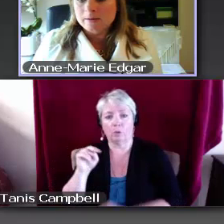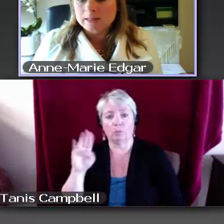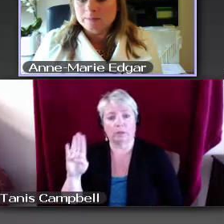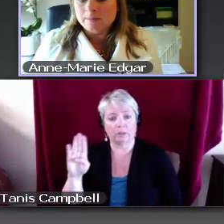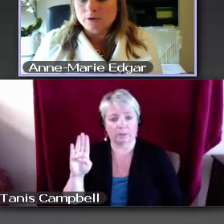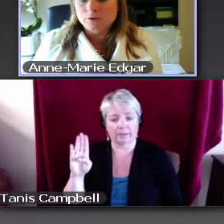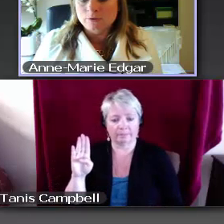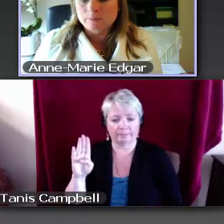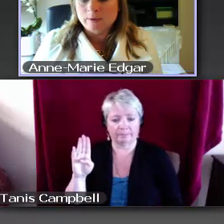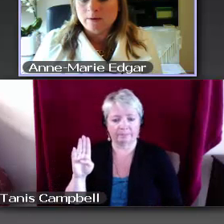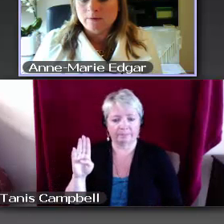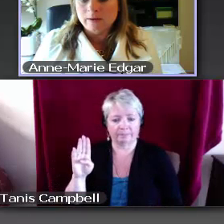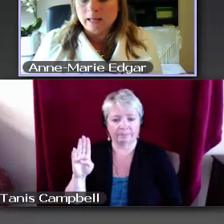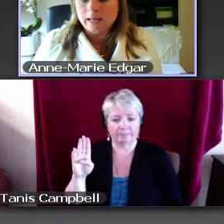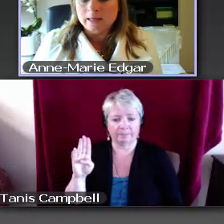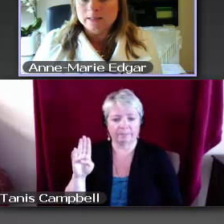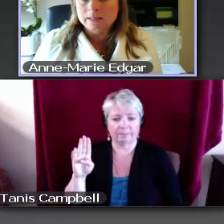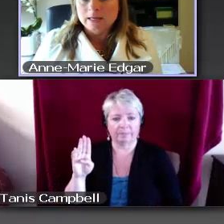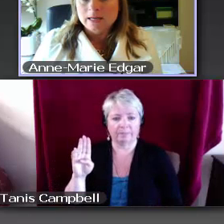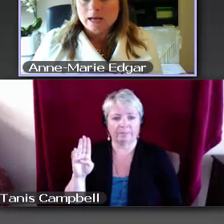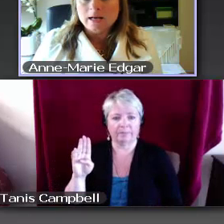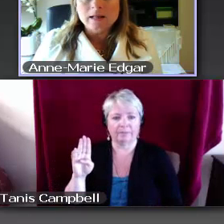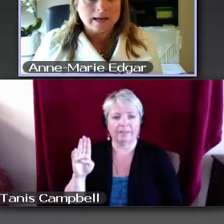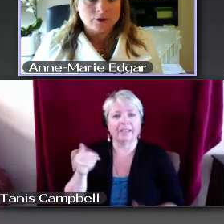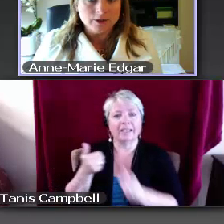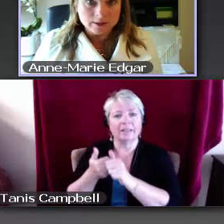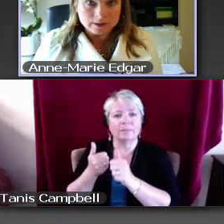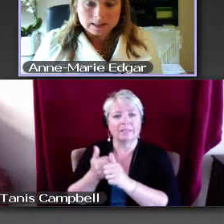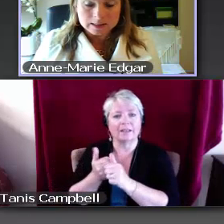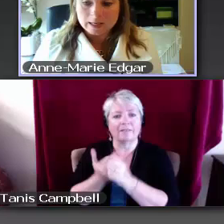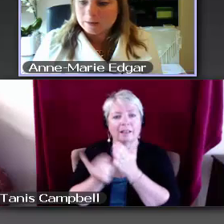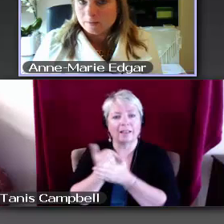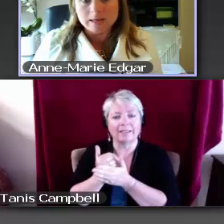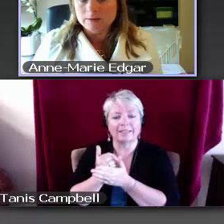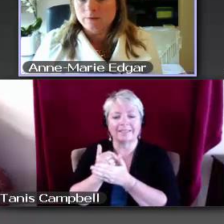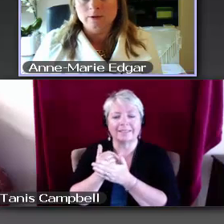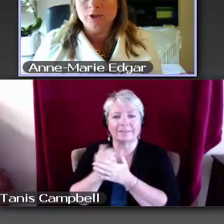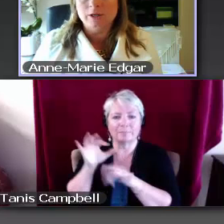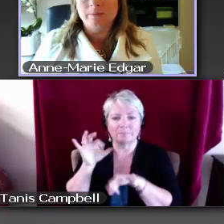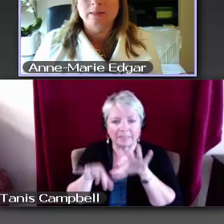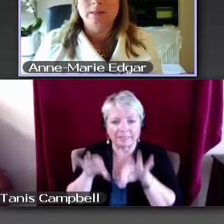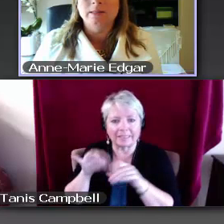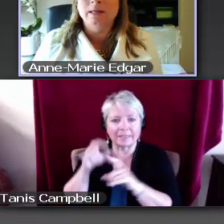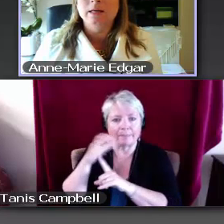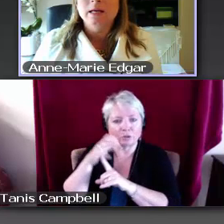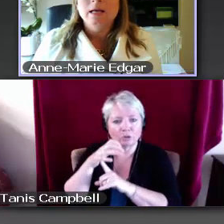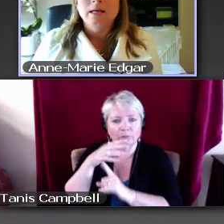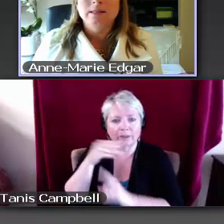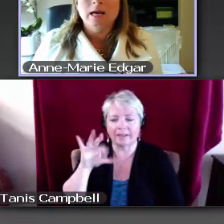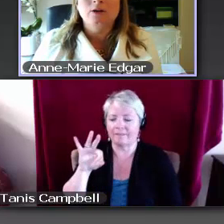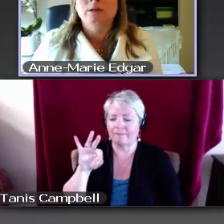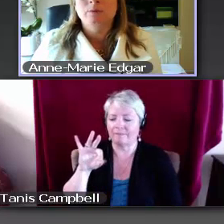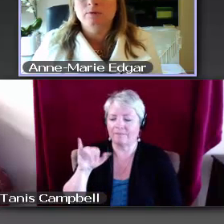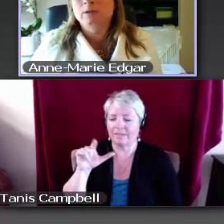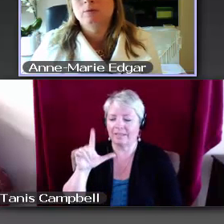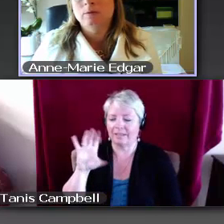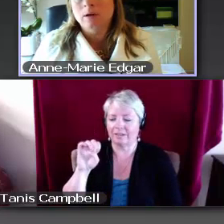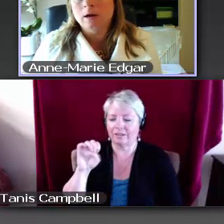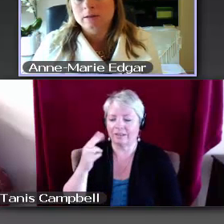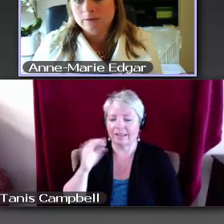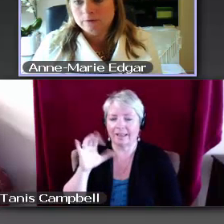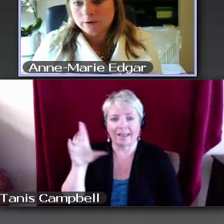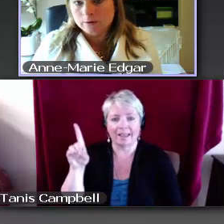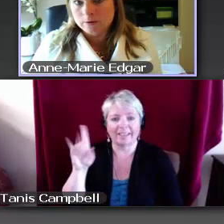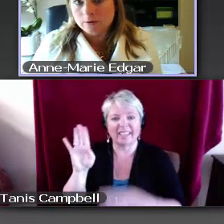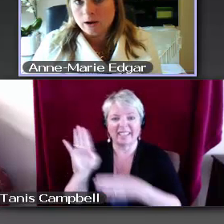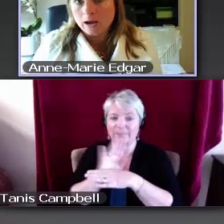and is a mushroom and fiddlehead collector. Has a flourishing business, and he's actually moved into a